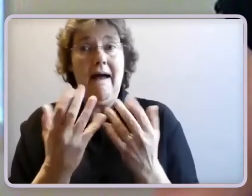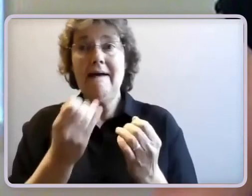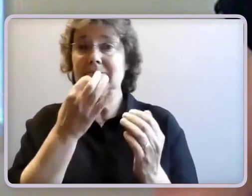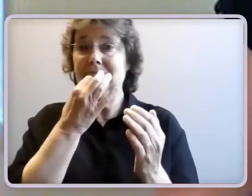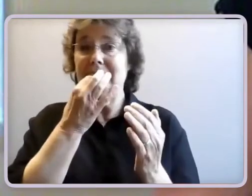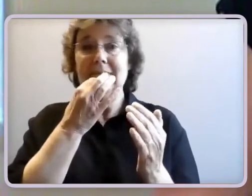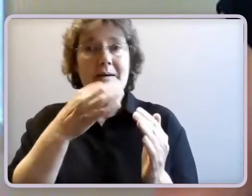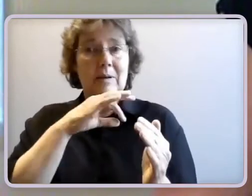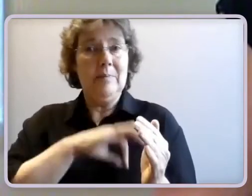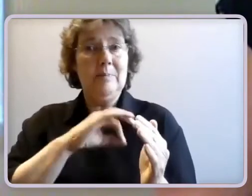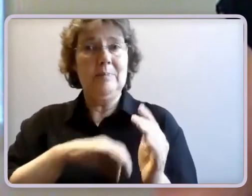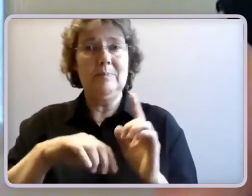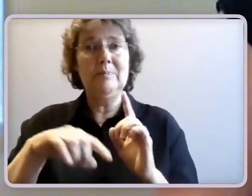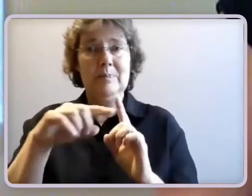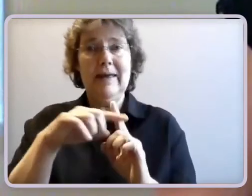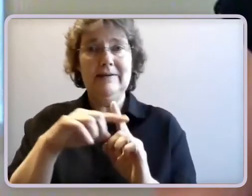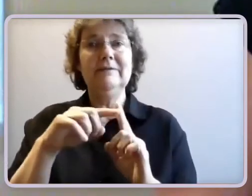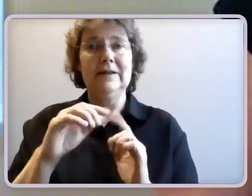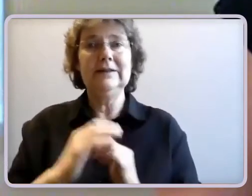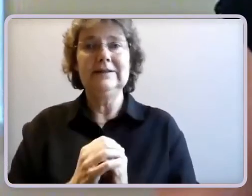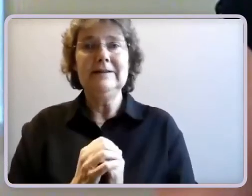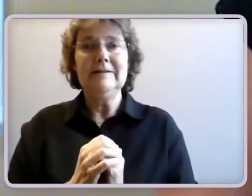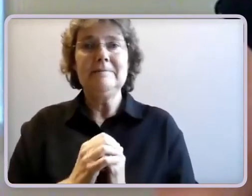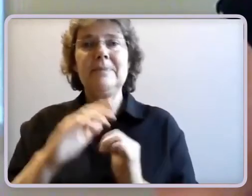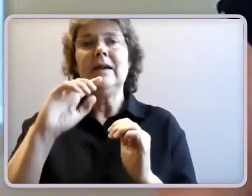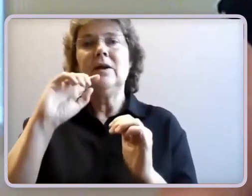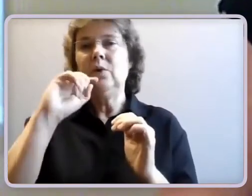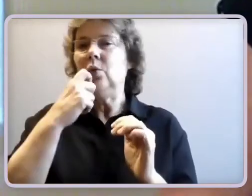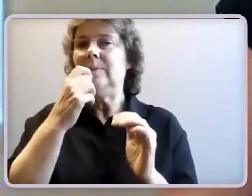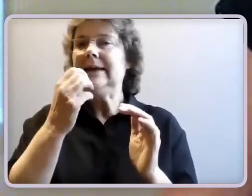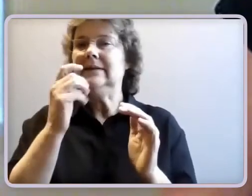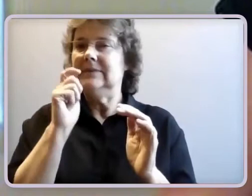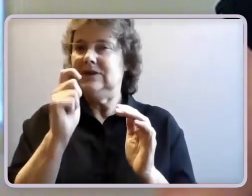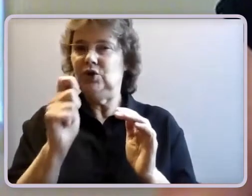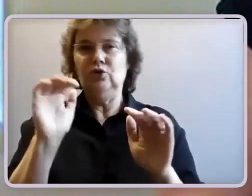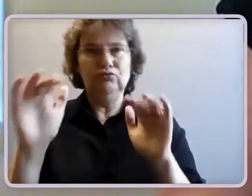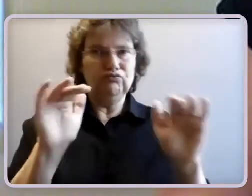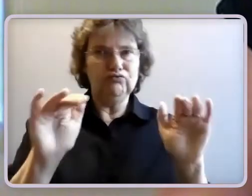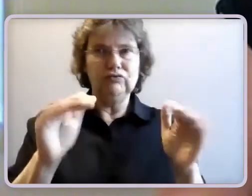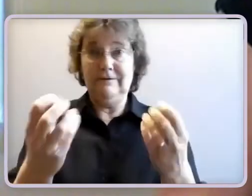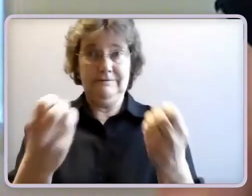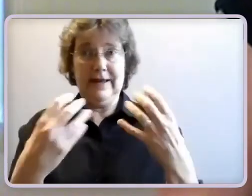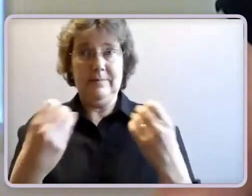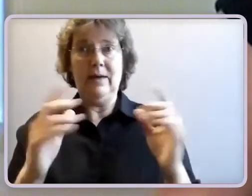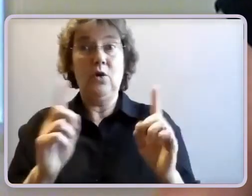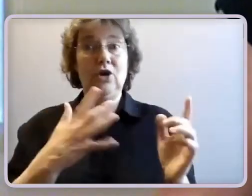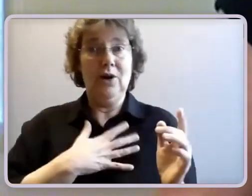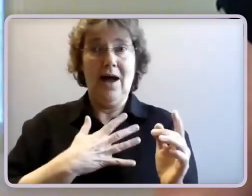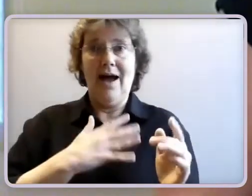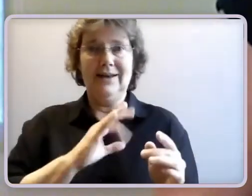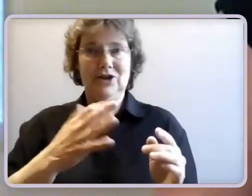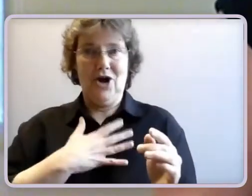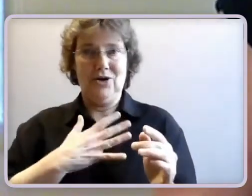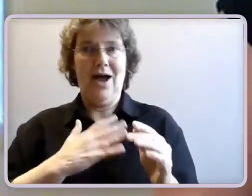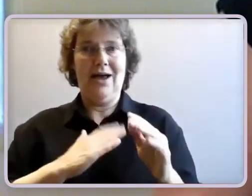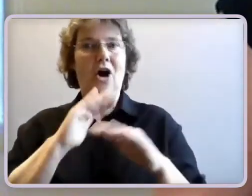coming back to you all sometime soon to get your feedback on what you like and dislike about this format, so that we